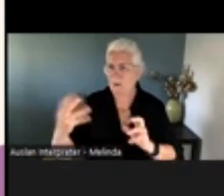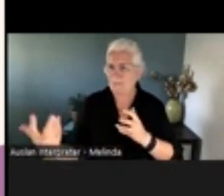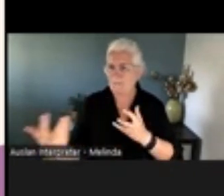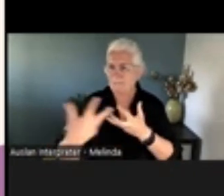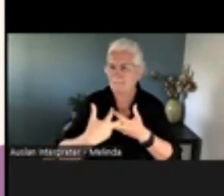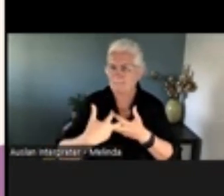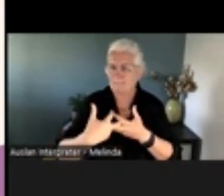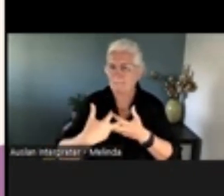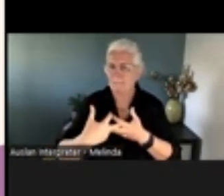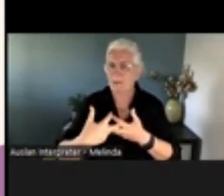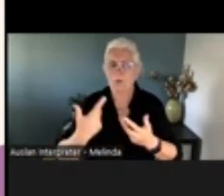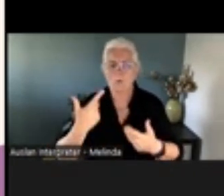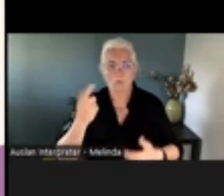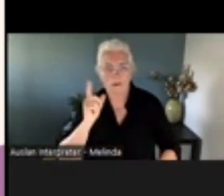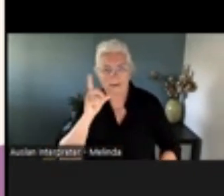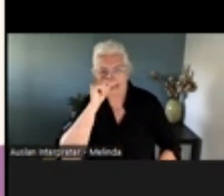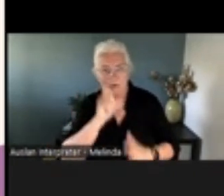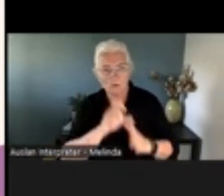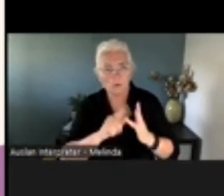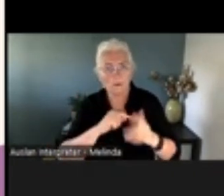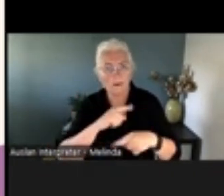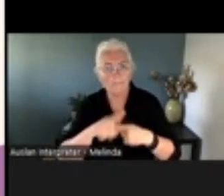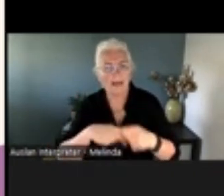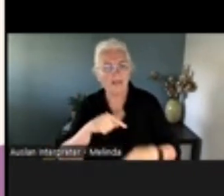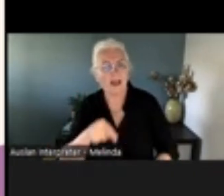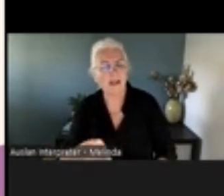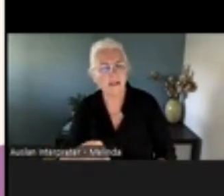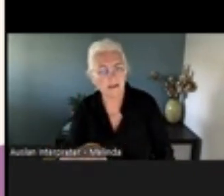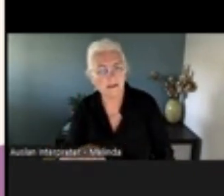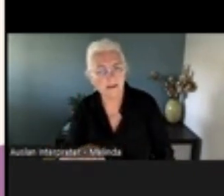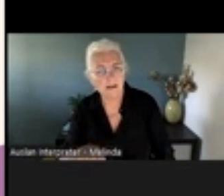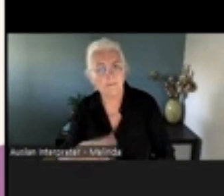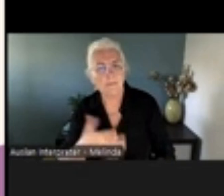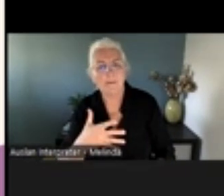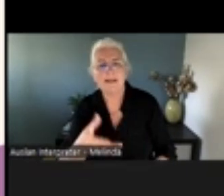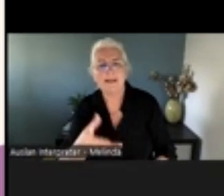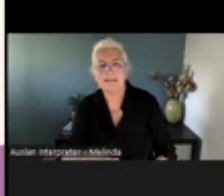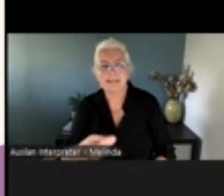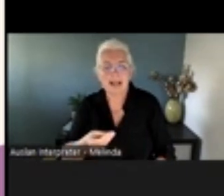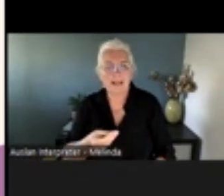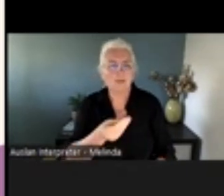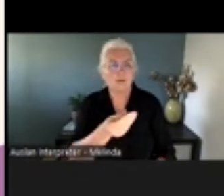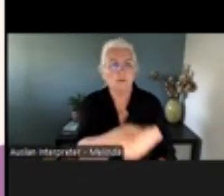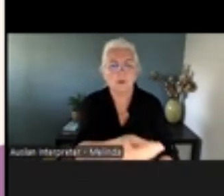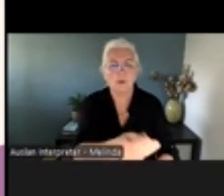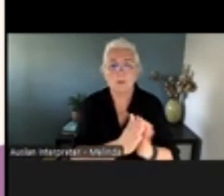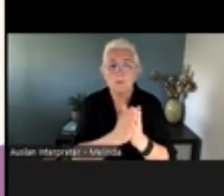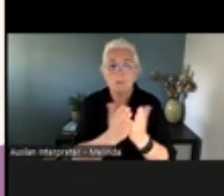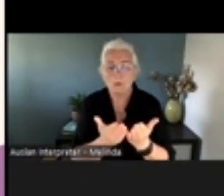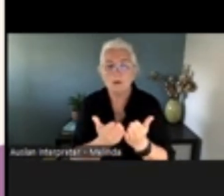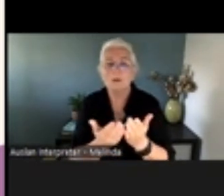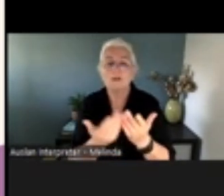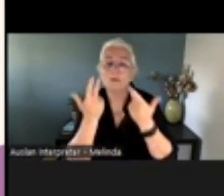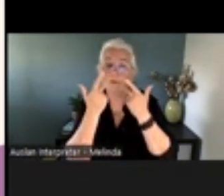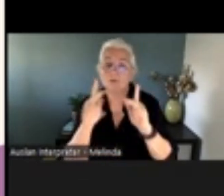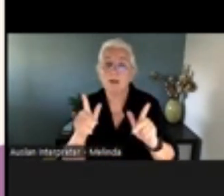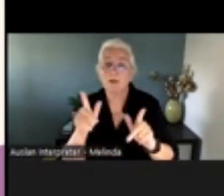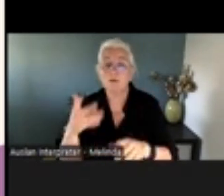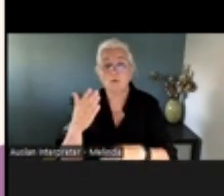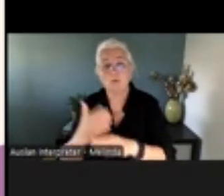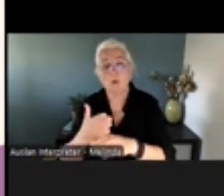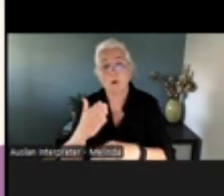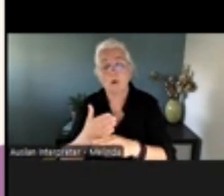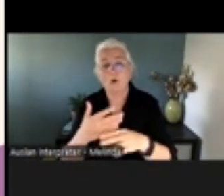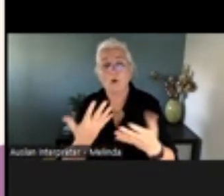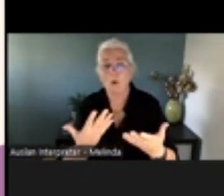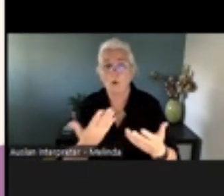what can we do about it. It might help them take this book and explain it to a worker or to a loved one to